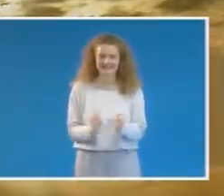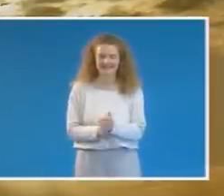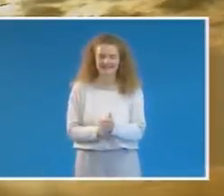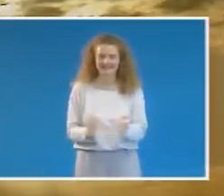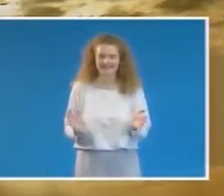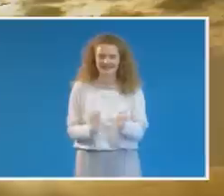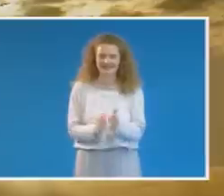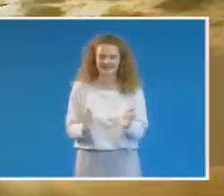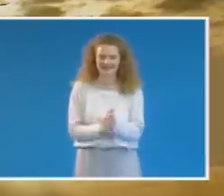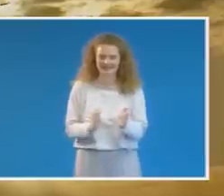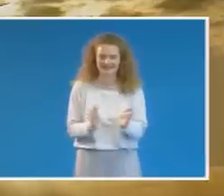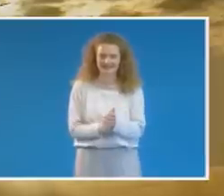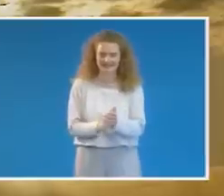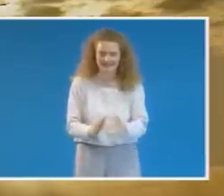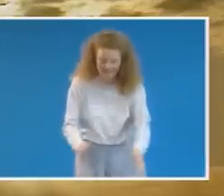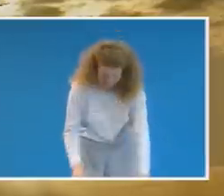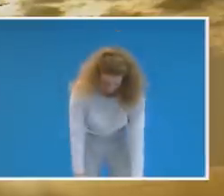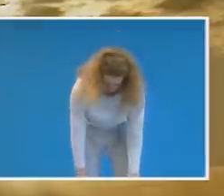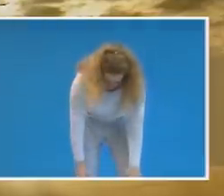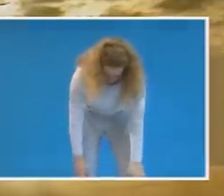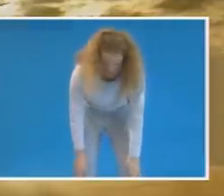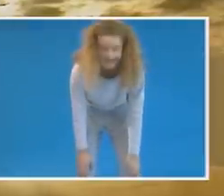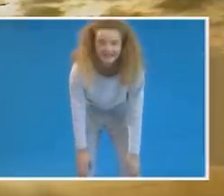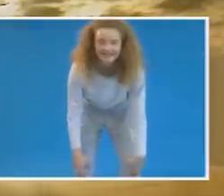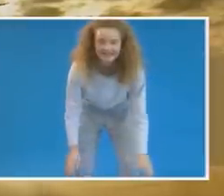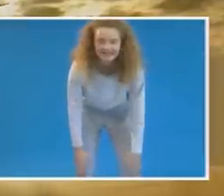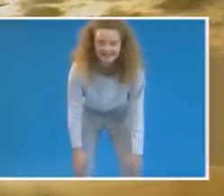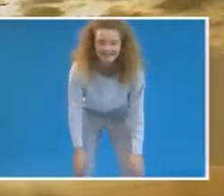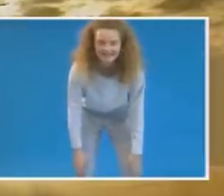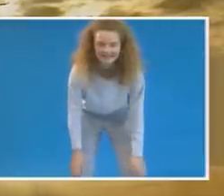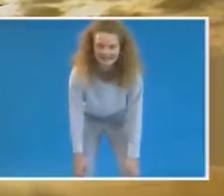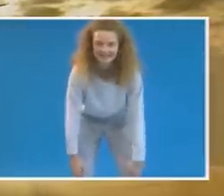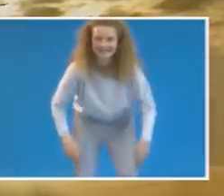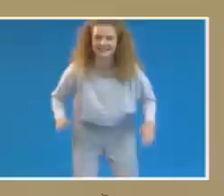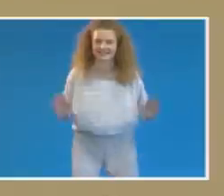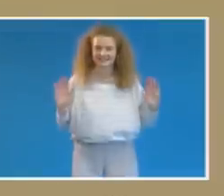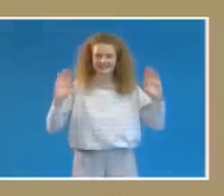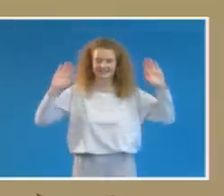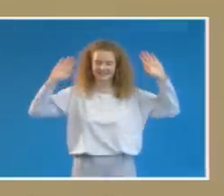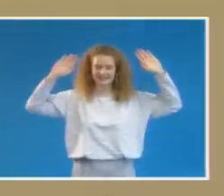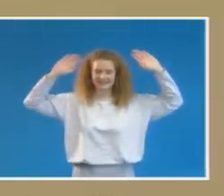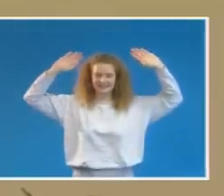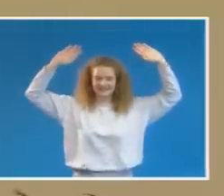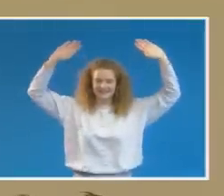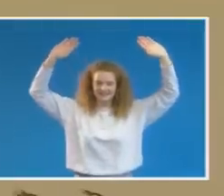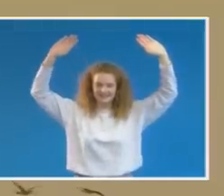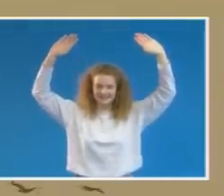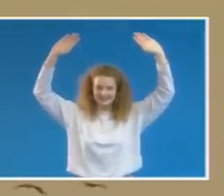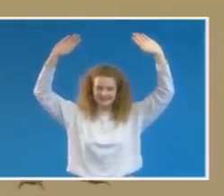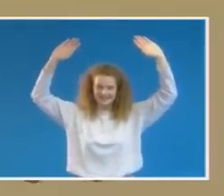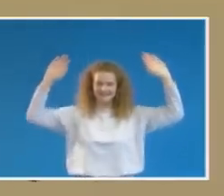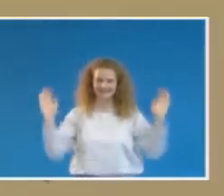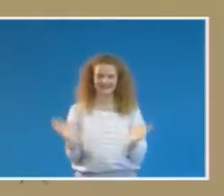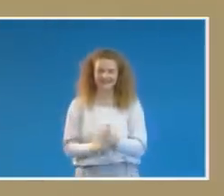clap, clap hands. 1, 2, 3. Put your hands upon your knees. Lift them high to touch